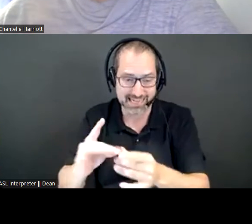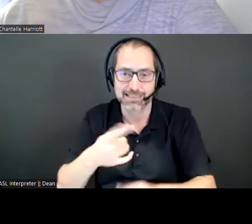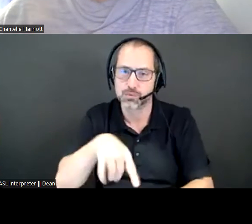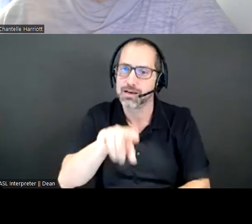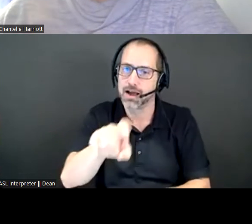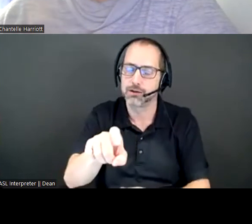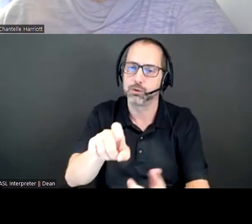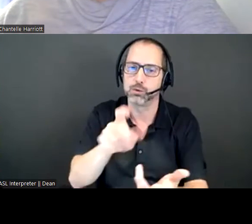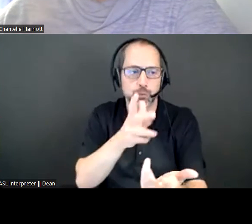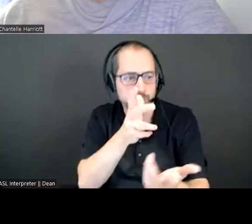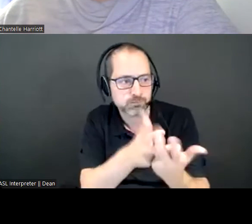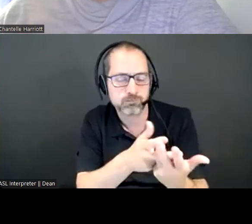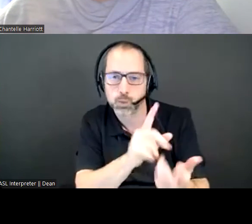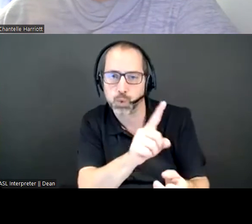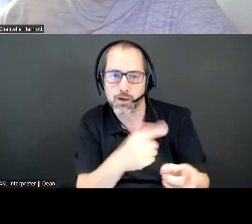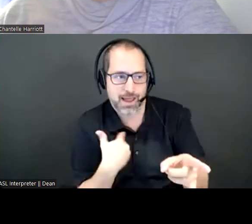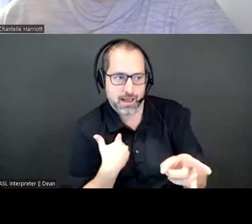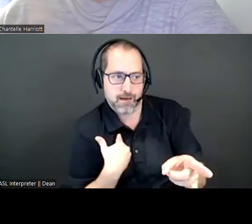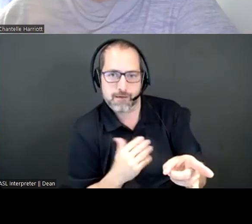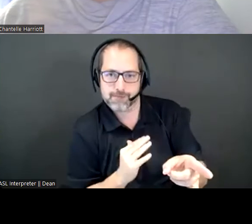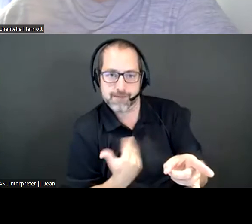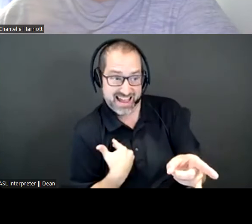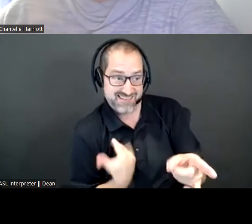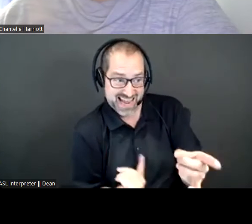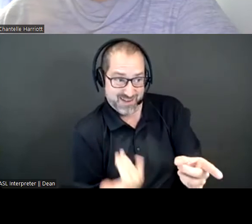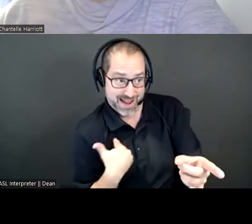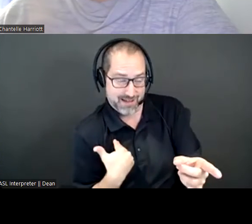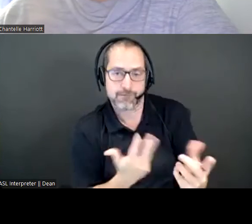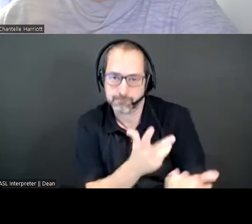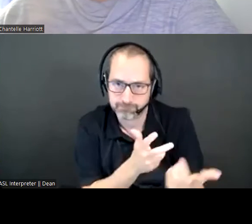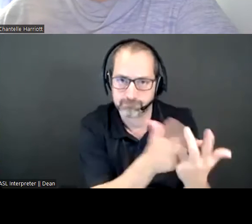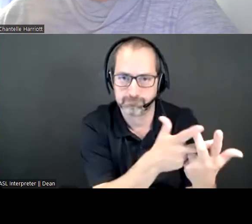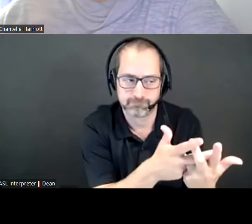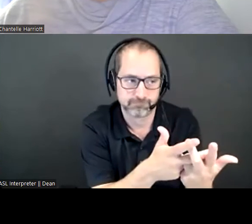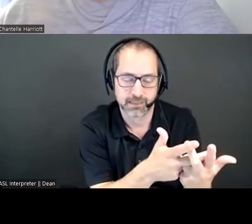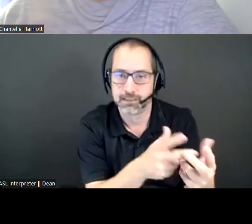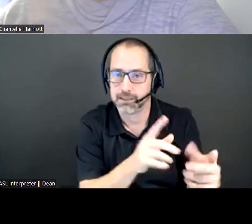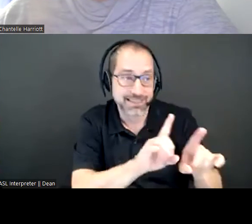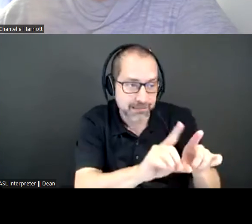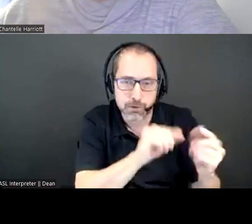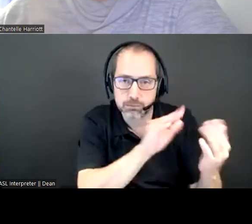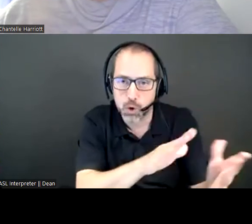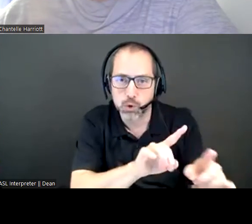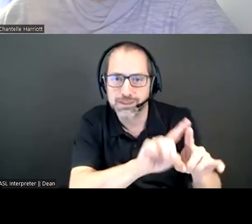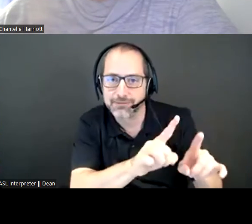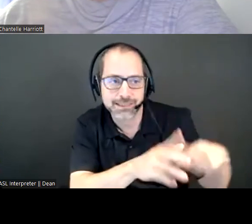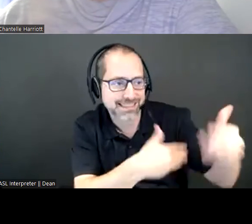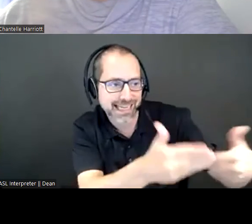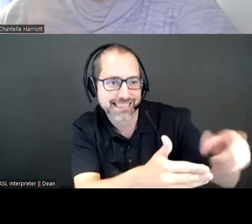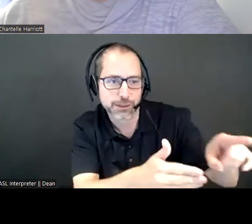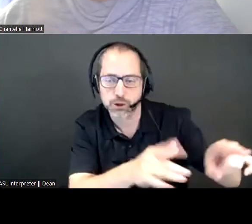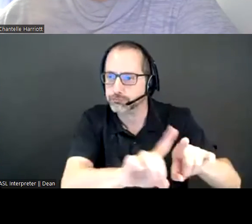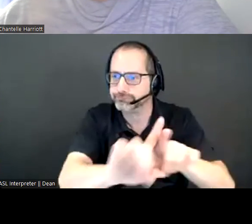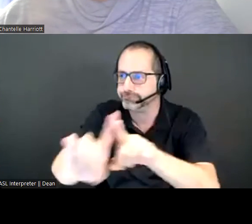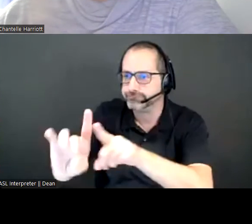meet communities from where they're at, because everyone may be taking a different approach and at different stages, and different